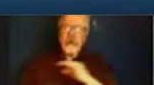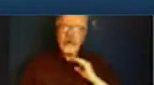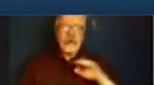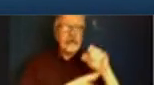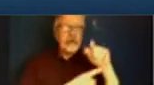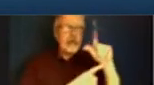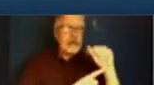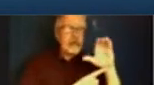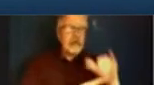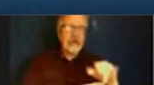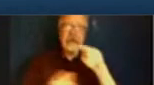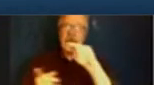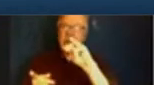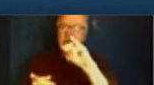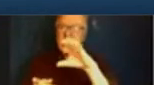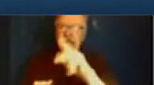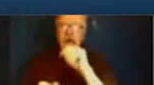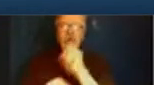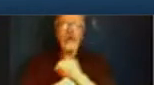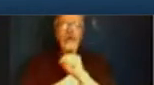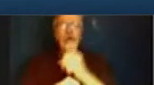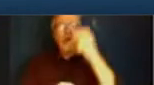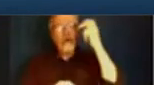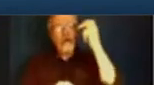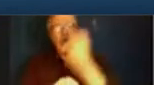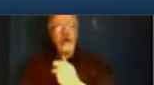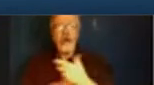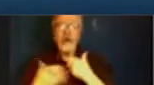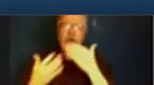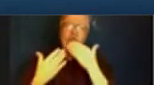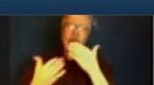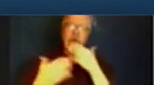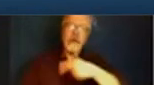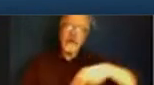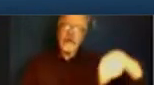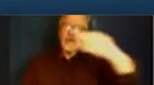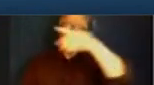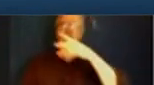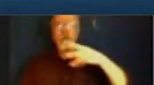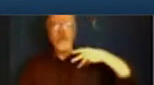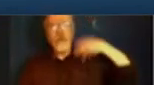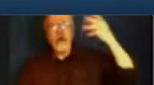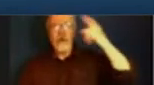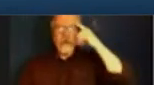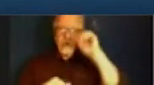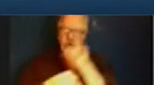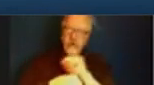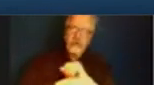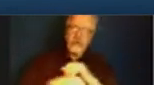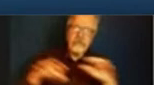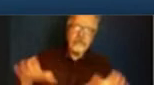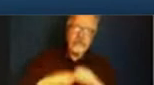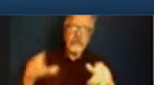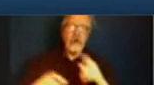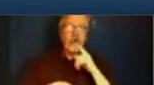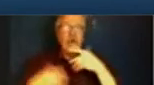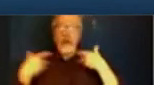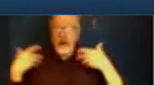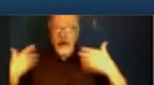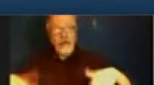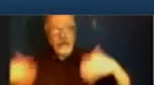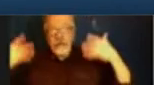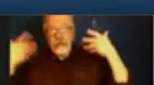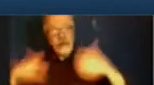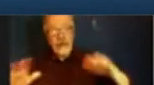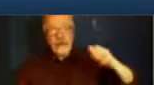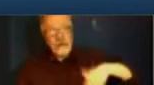I want to thank everybody in Washington for the work they've been doing. We're obviously not done this work. But again, I think that